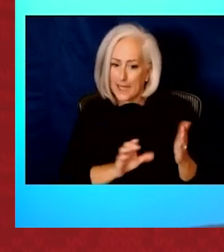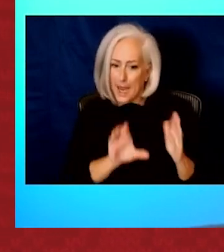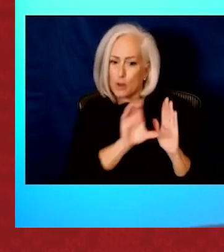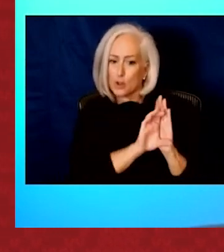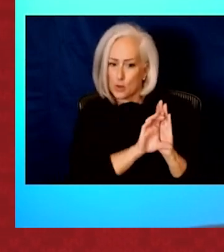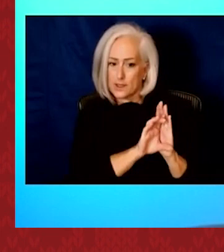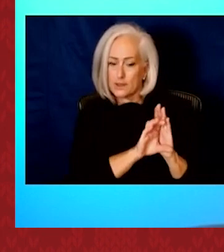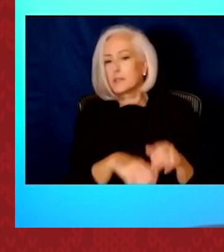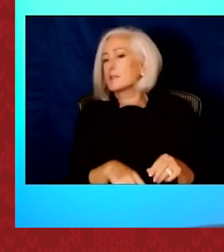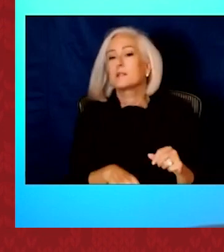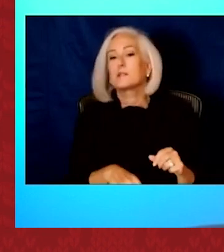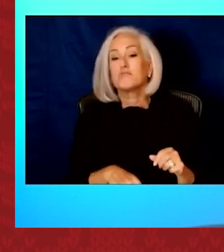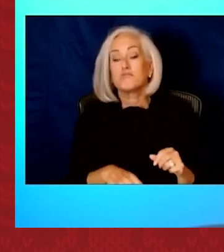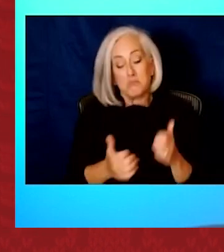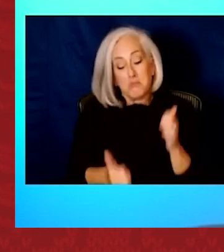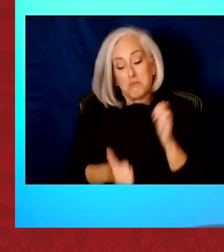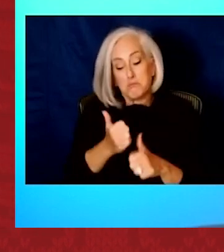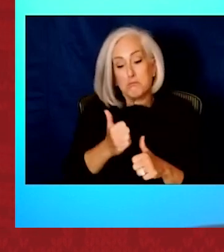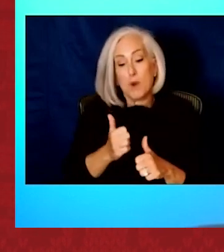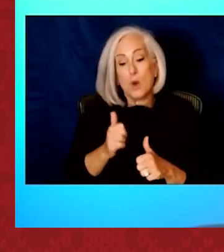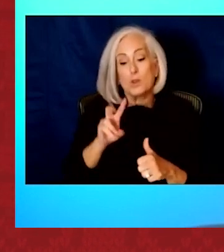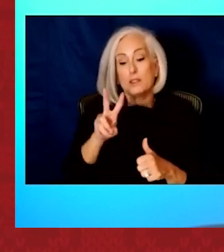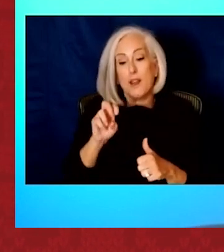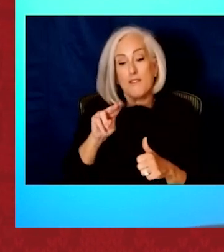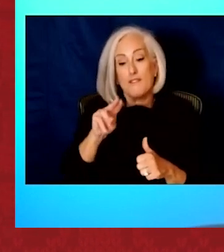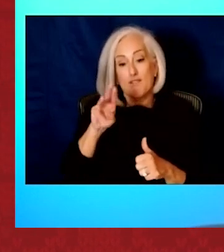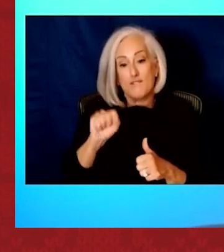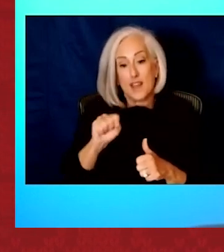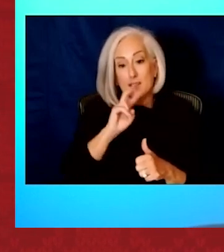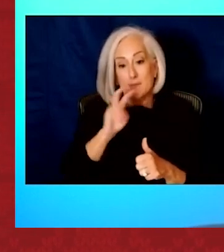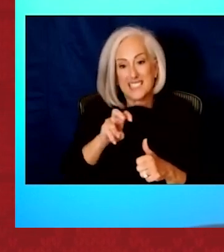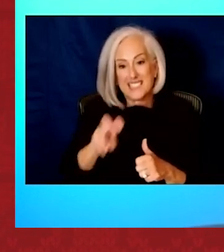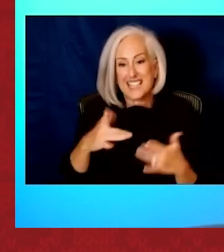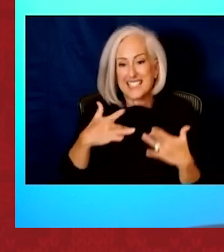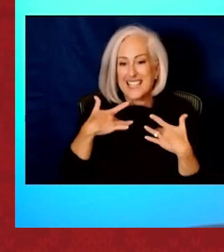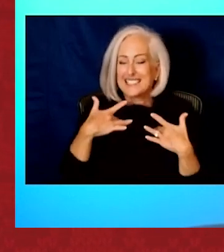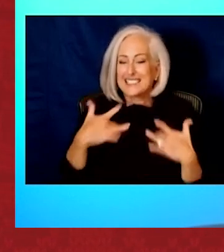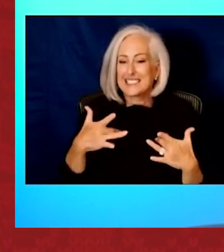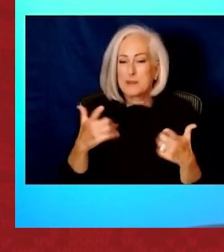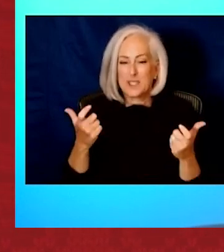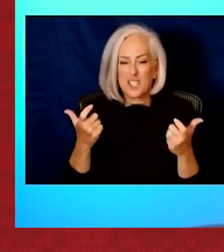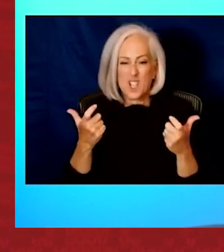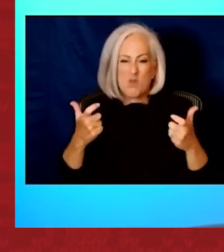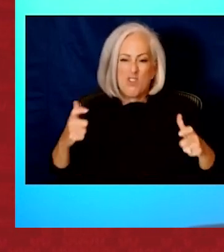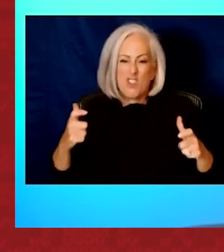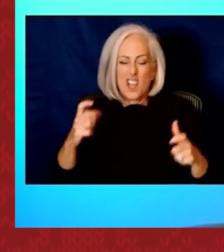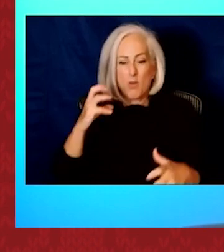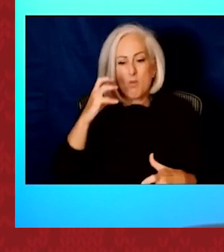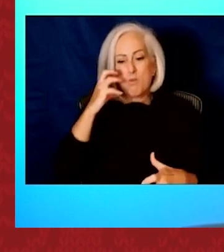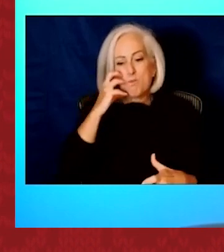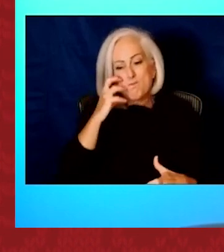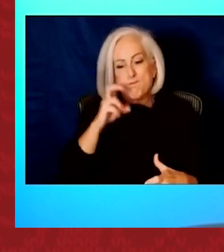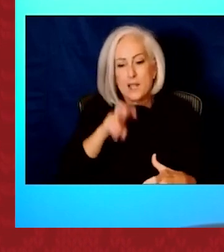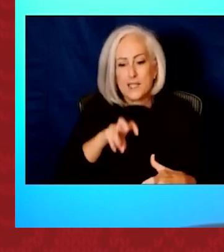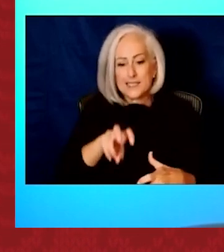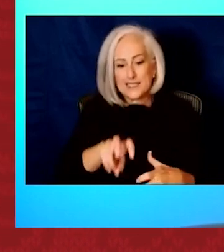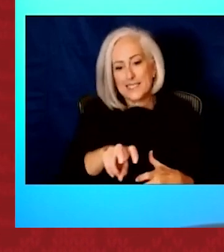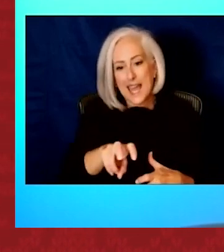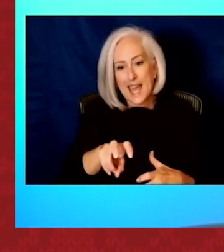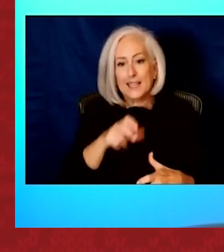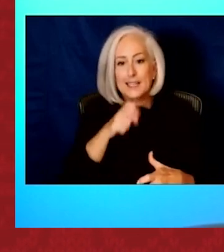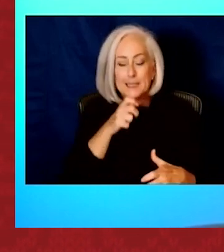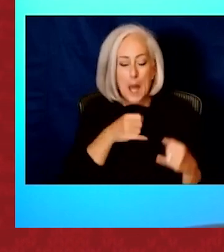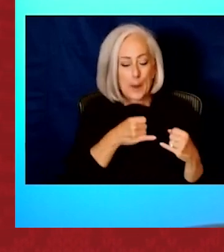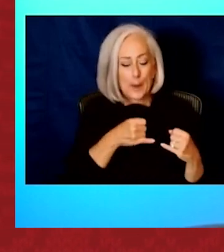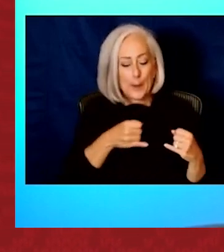we have in this area are going to be fairly bulky, kind of almost fat kind of snakes. They're not going to be that ribbon,